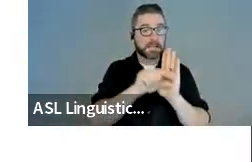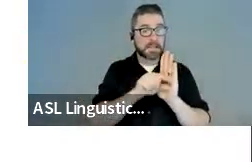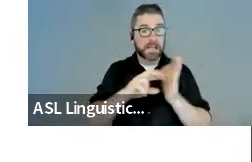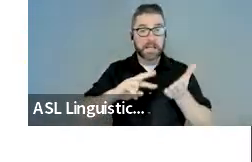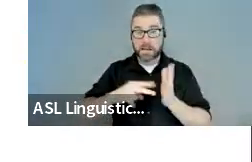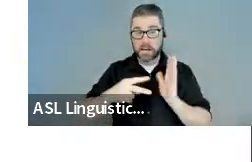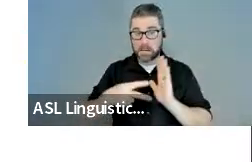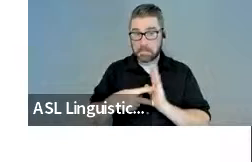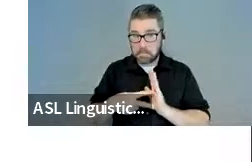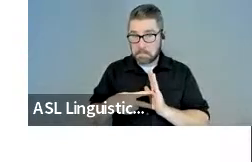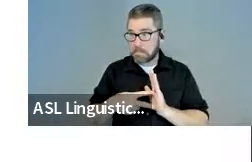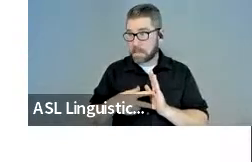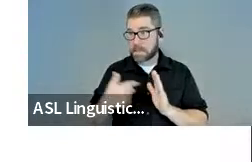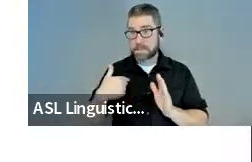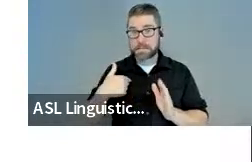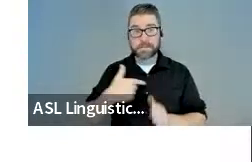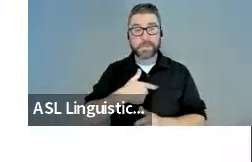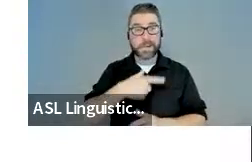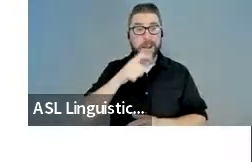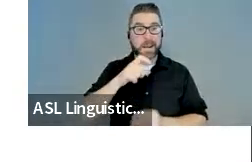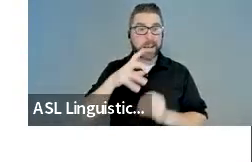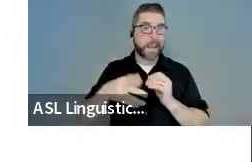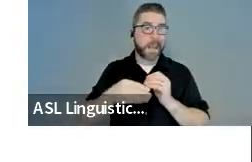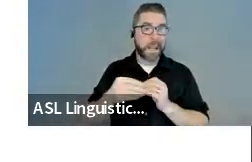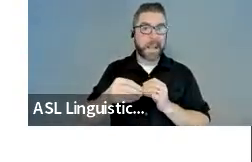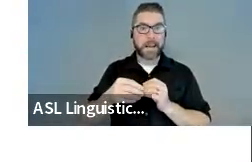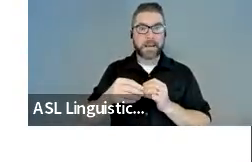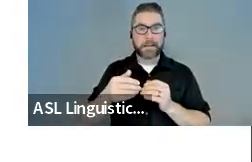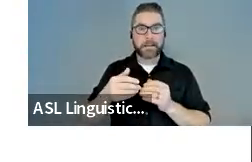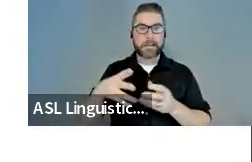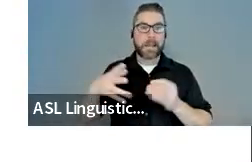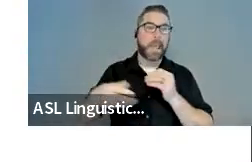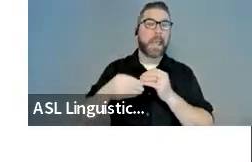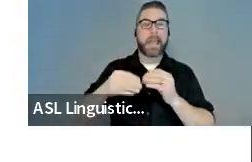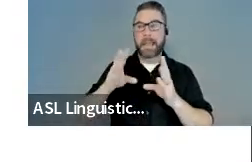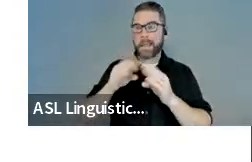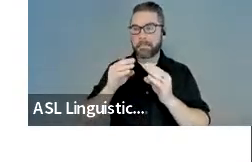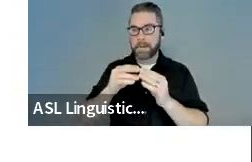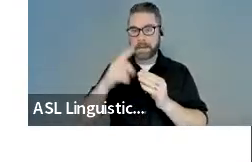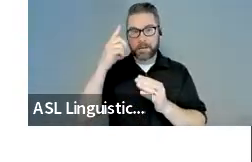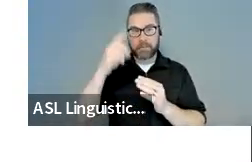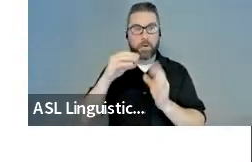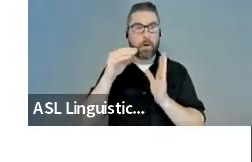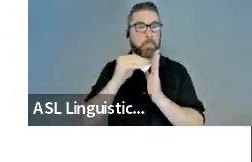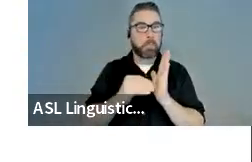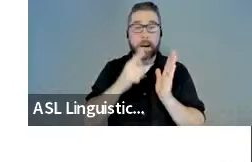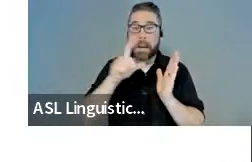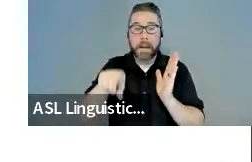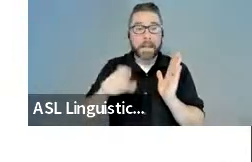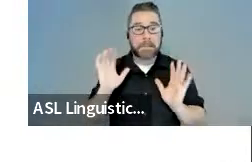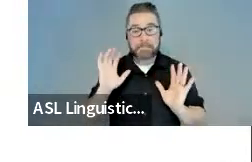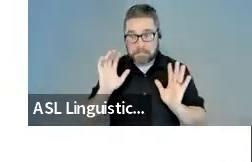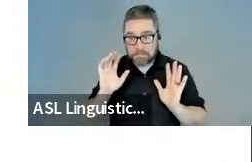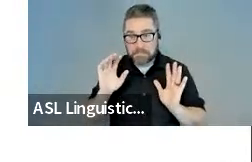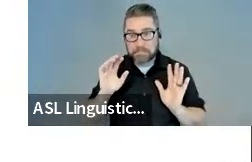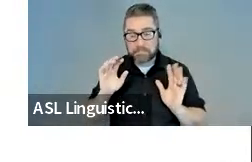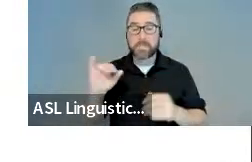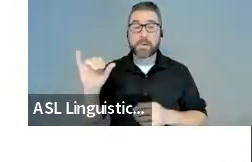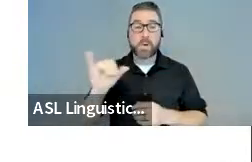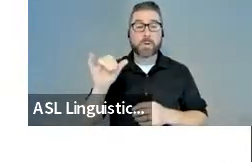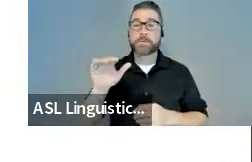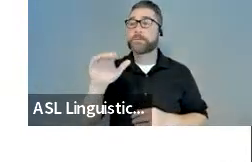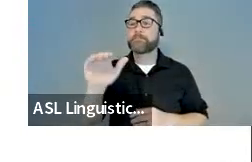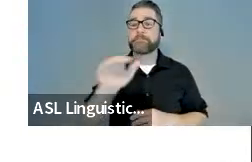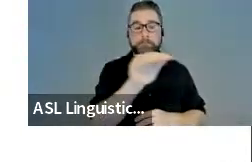an agenda setting meeting before the June meeting. Also, in addition to that, I want to remind folks that in the